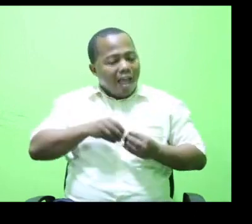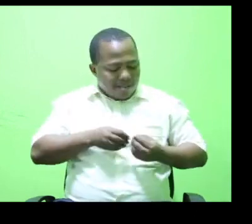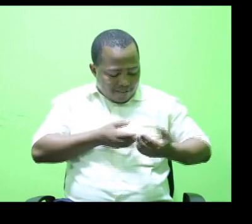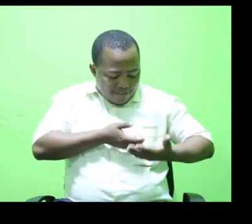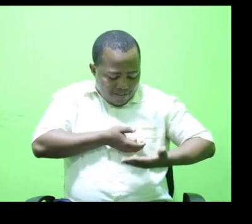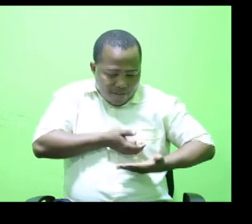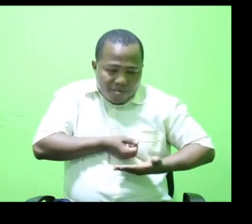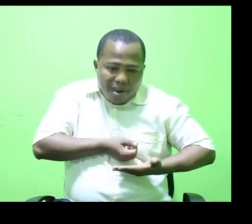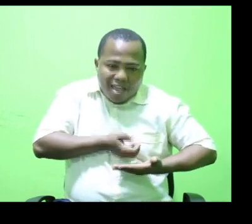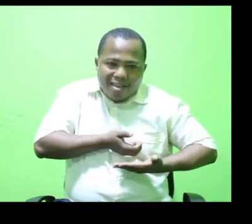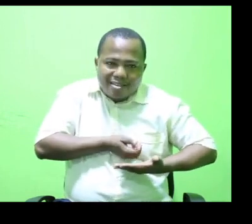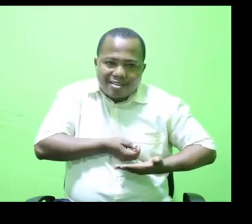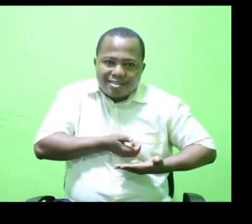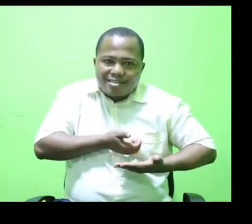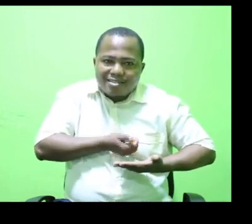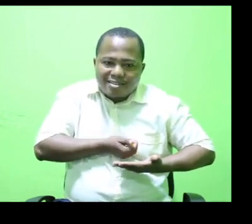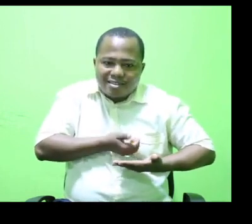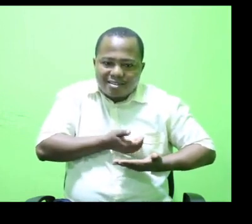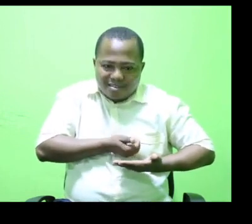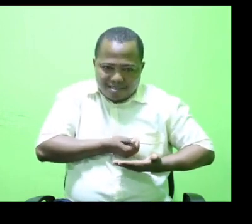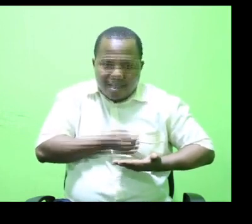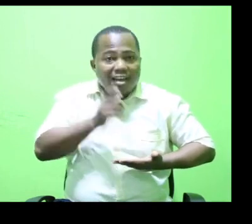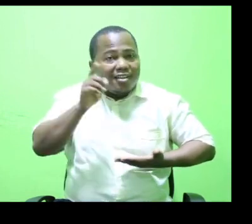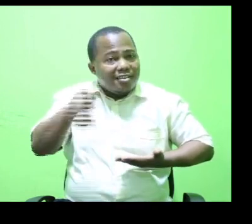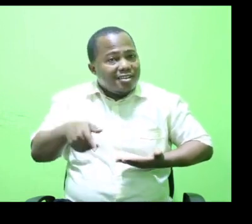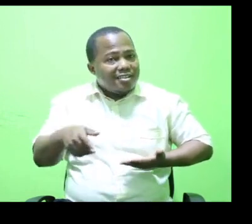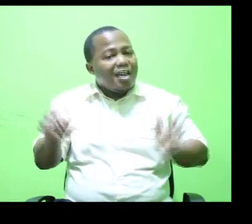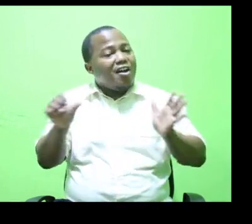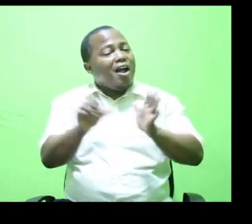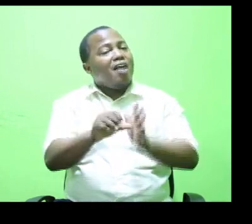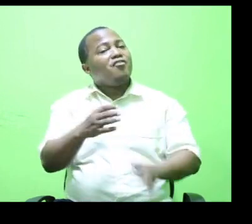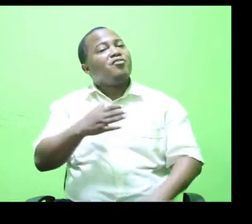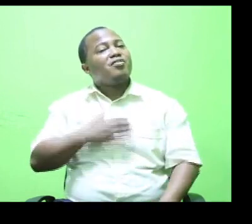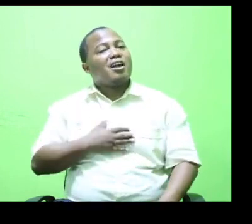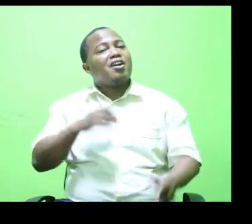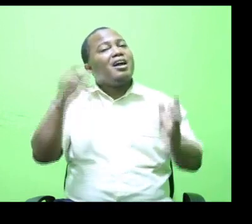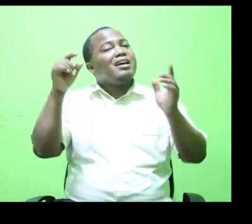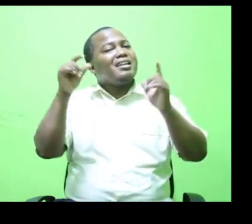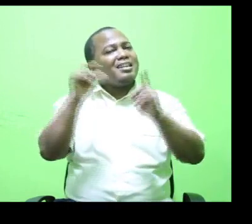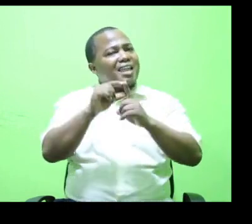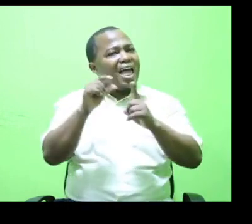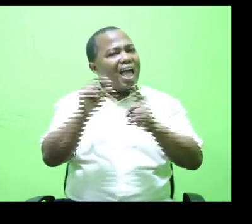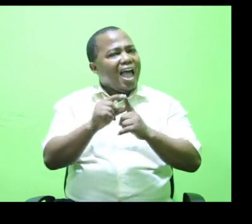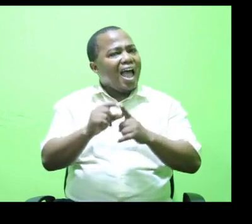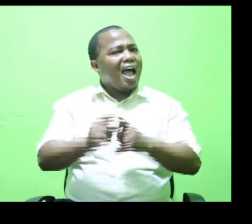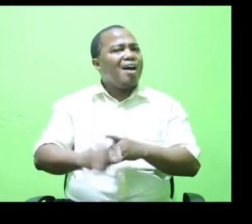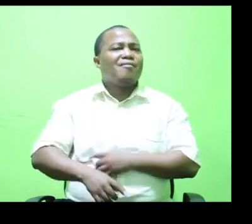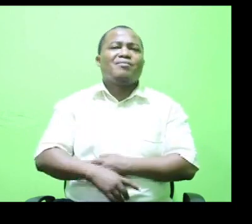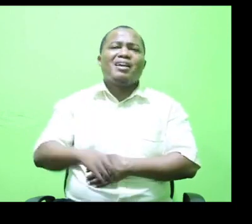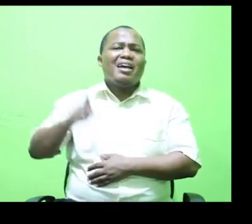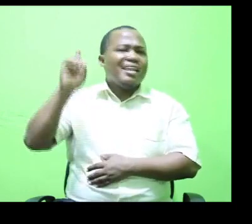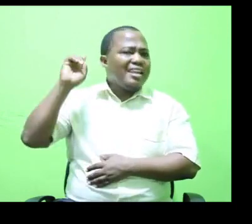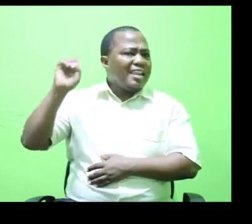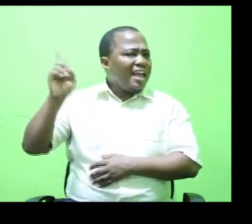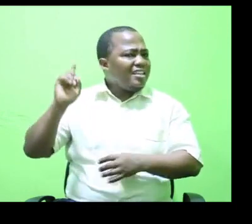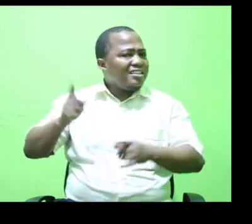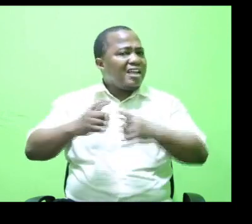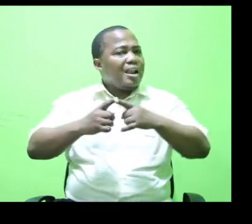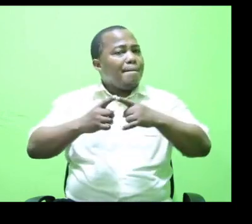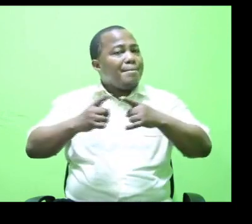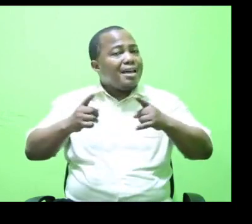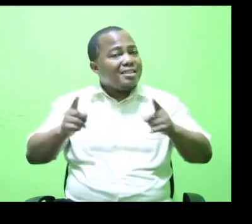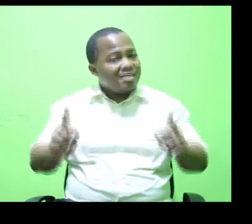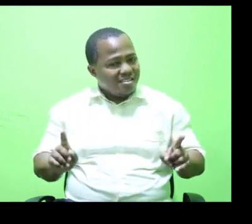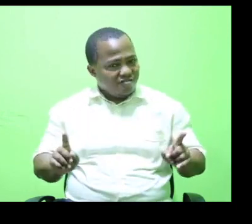breastfeeding. Therefore, my dear students, the term natural passive